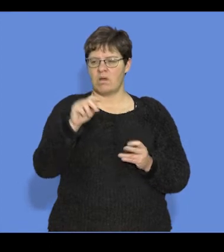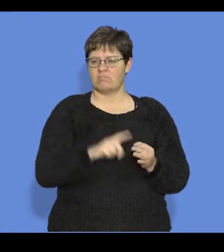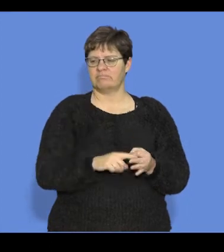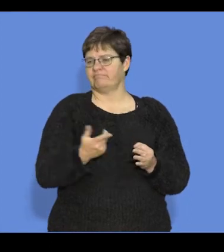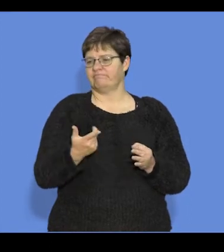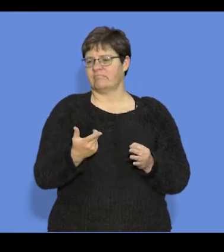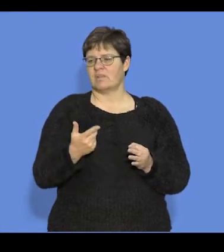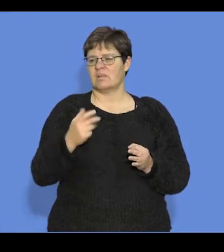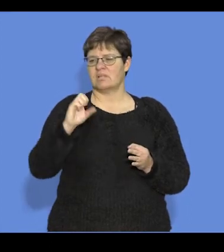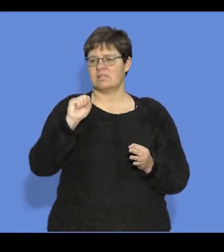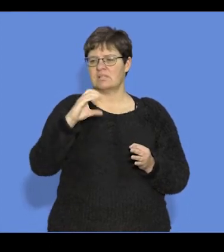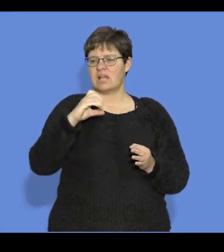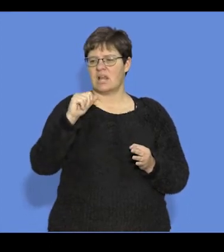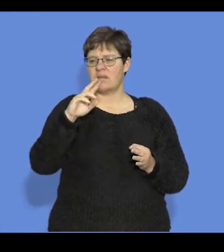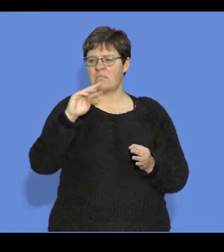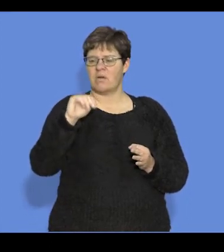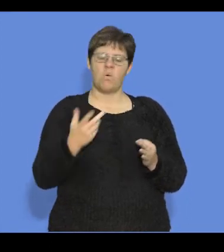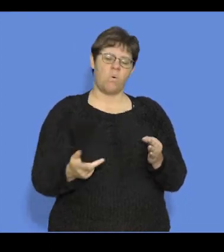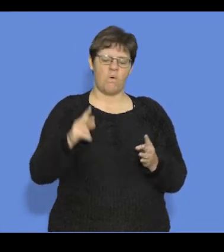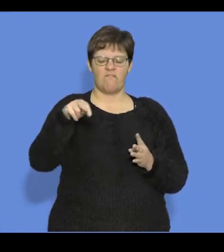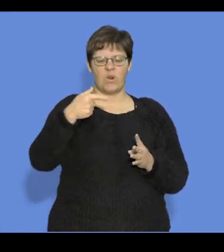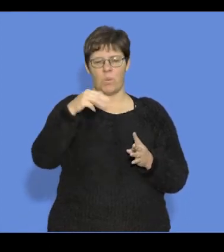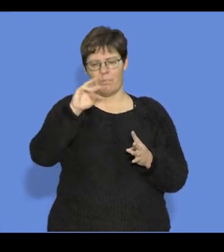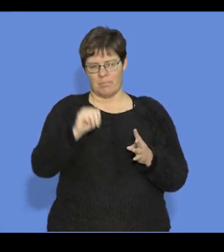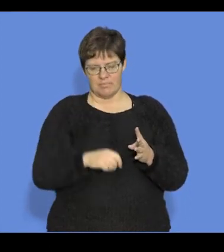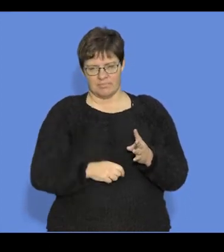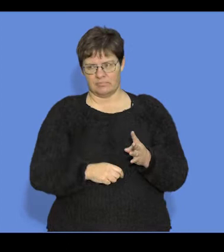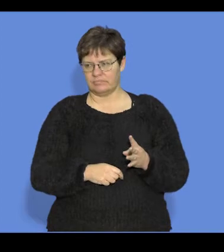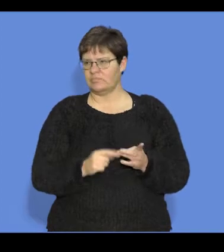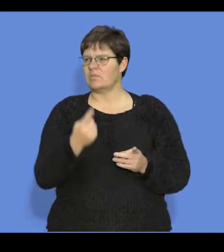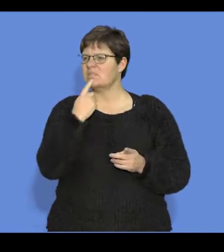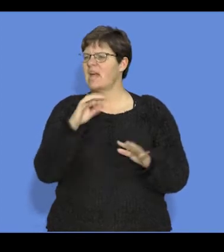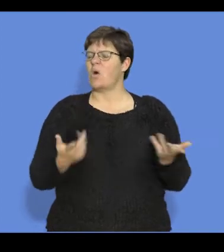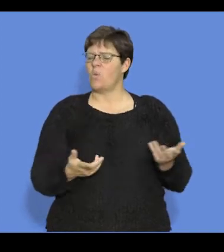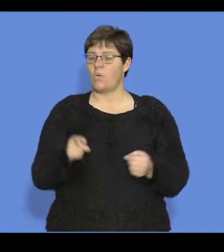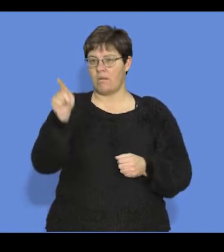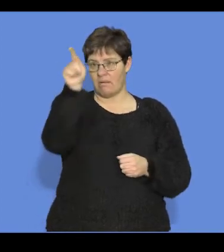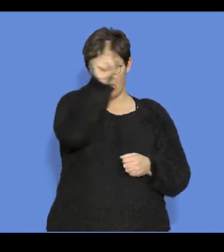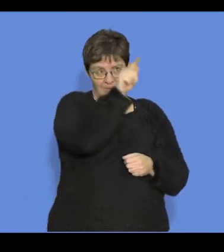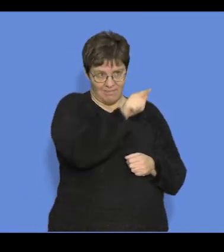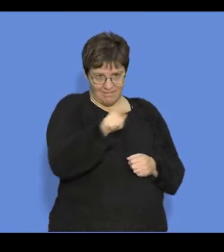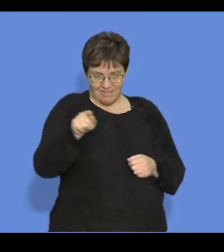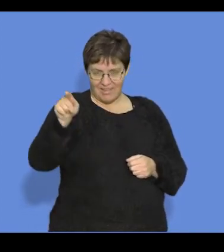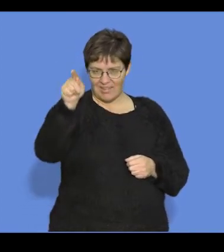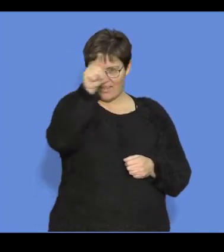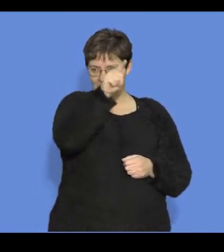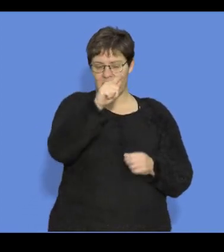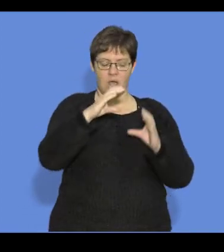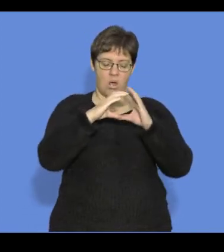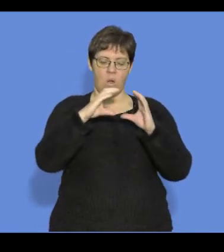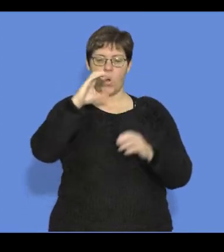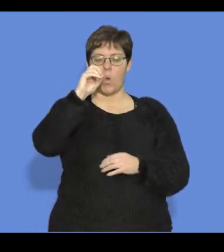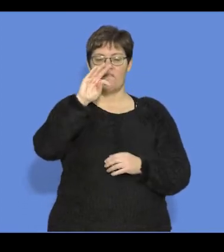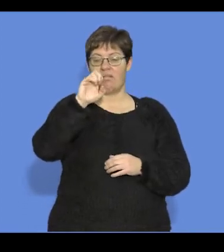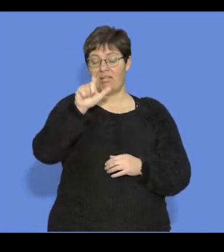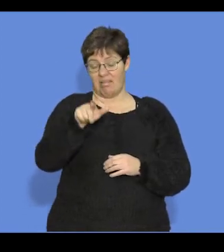cell? Or is it phloem? So we have a look. How can we tell? This is